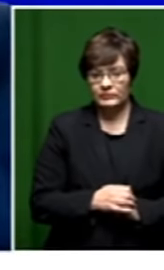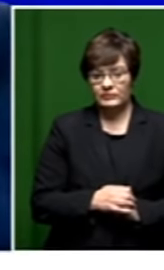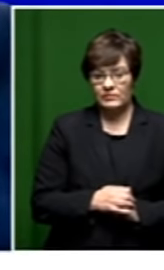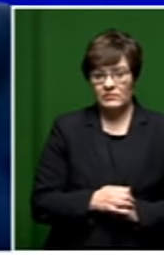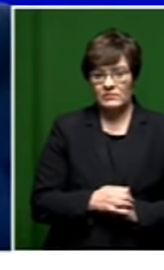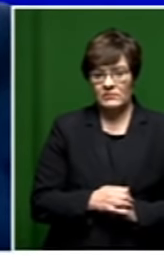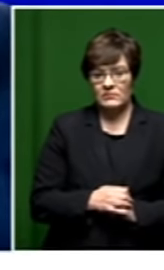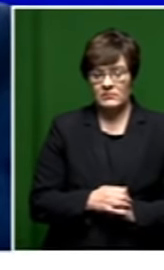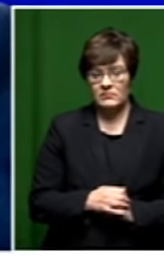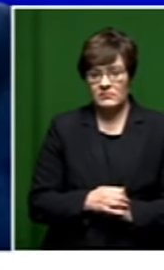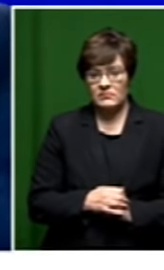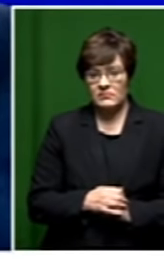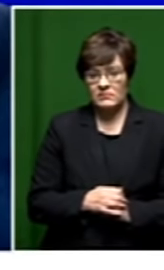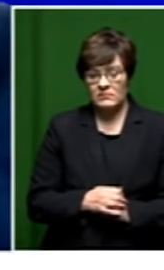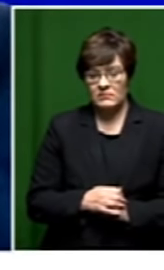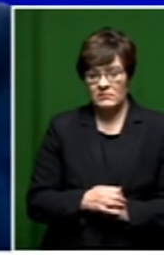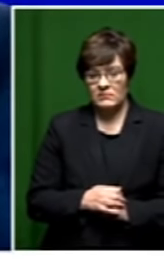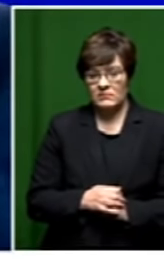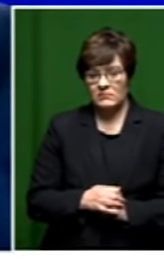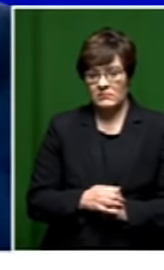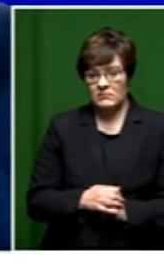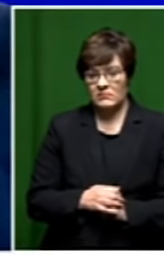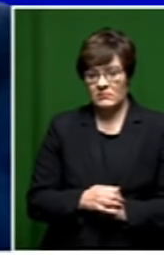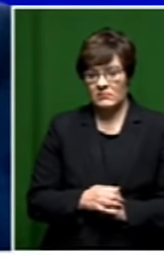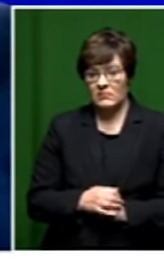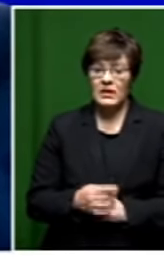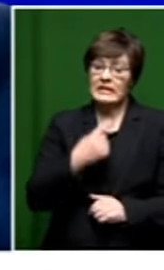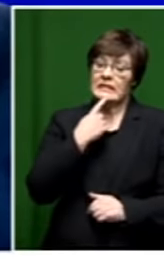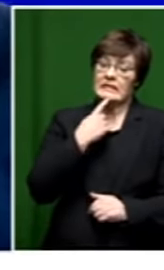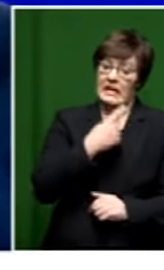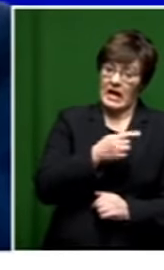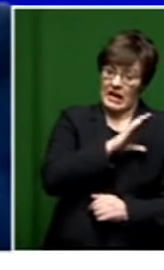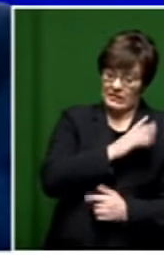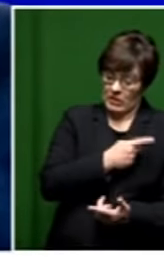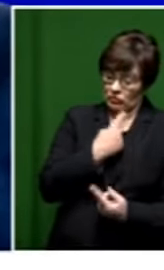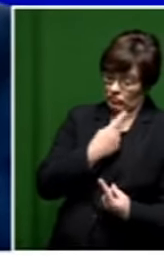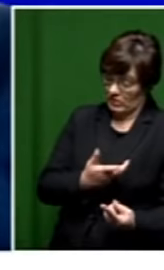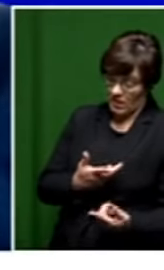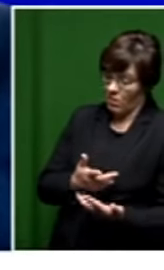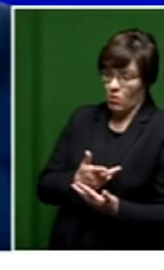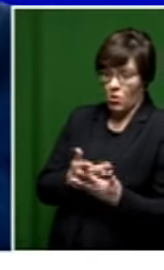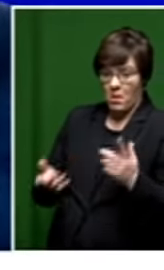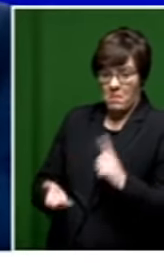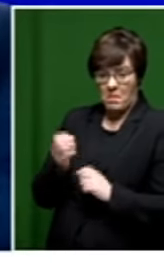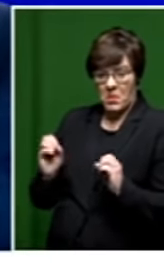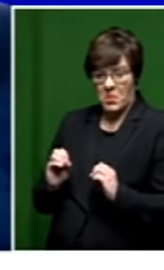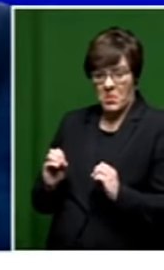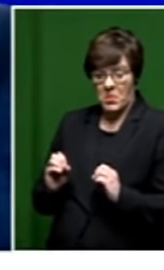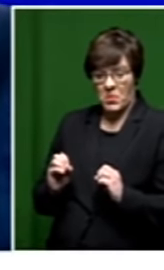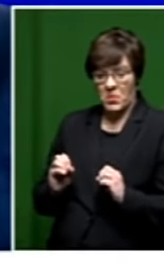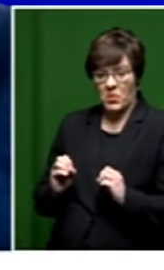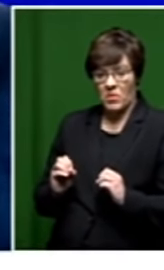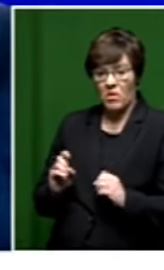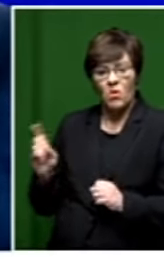say you found that it was not as was stated initially in the allegation. So Yes.